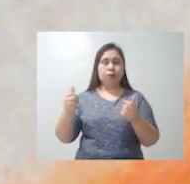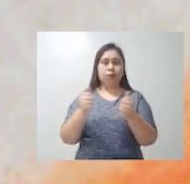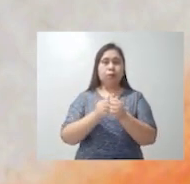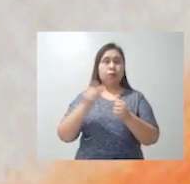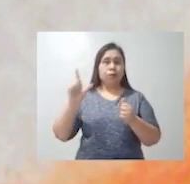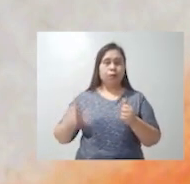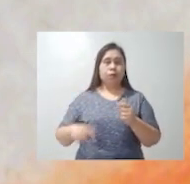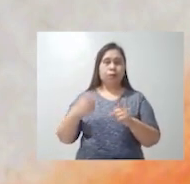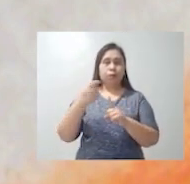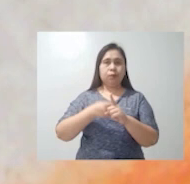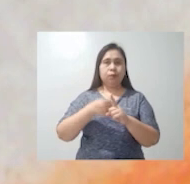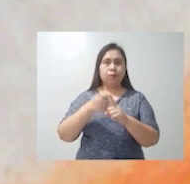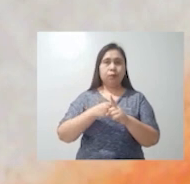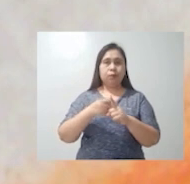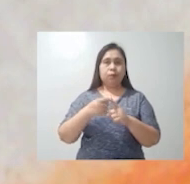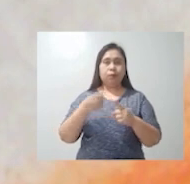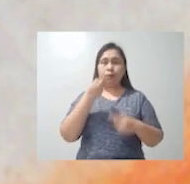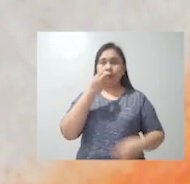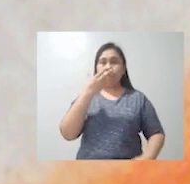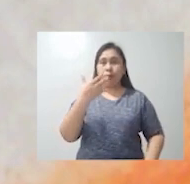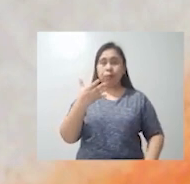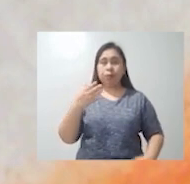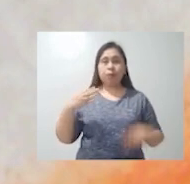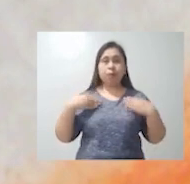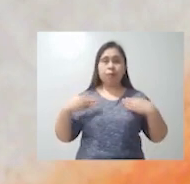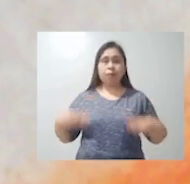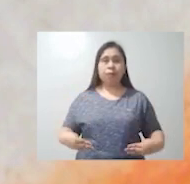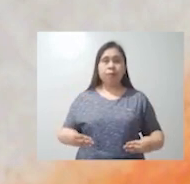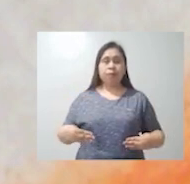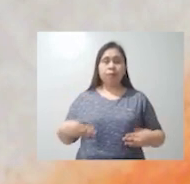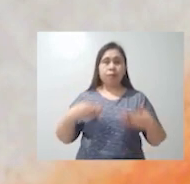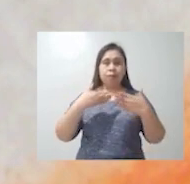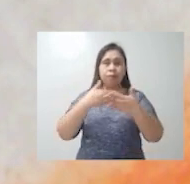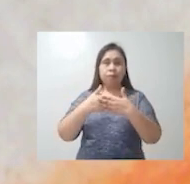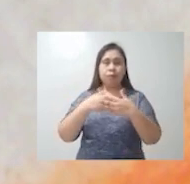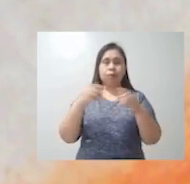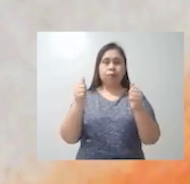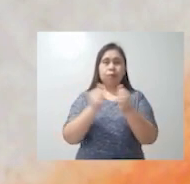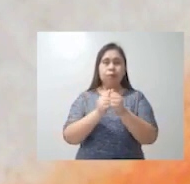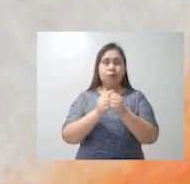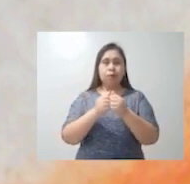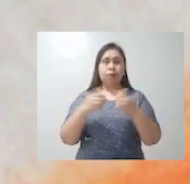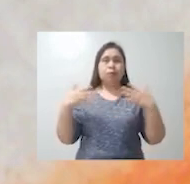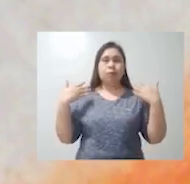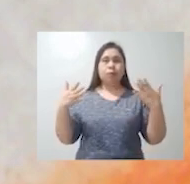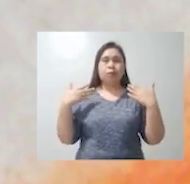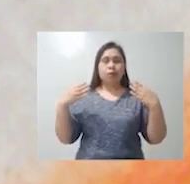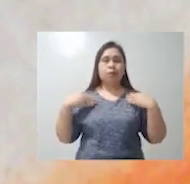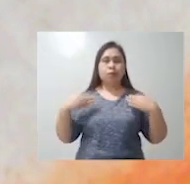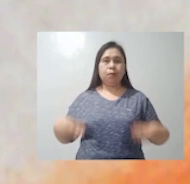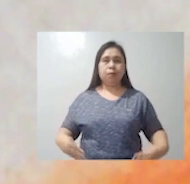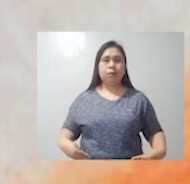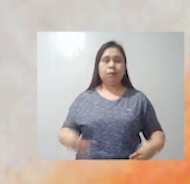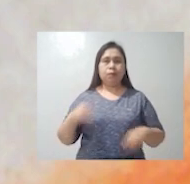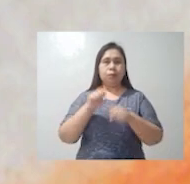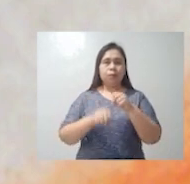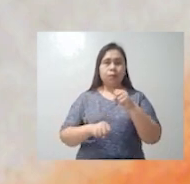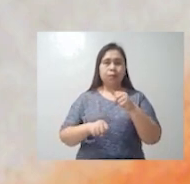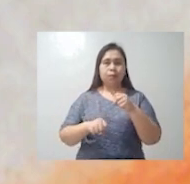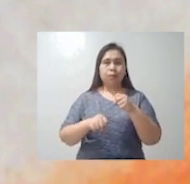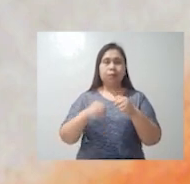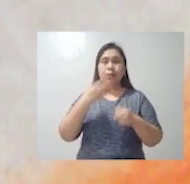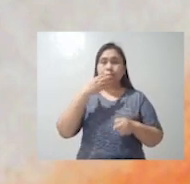When a warmer body is brought into contact with a cooler body, thermal energy flows from the warmer to the cooler